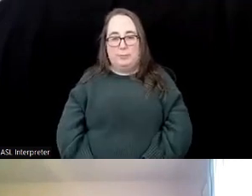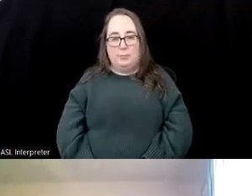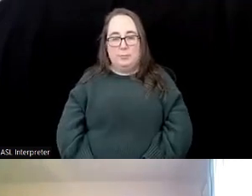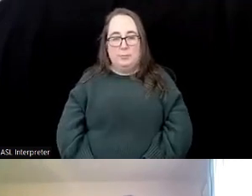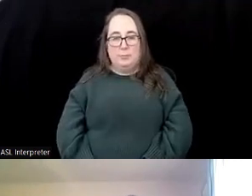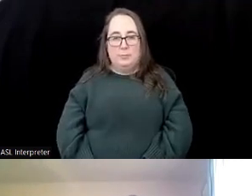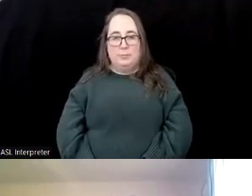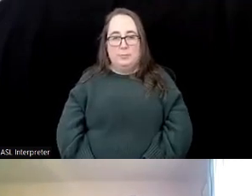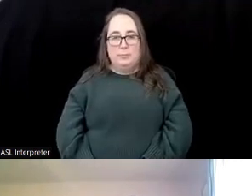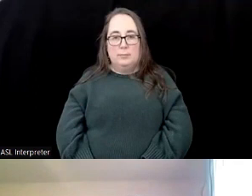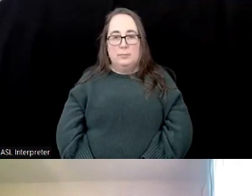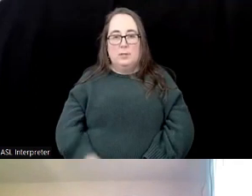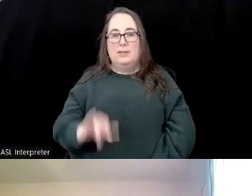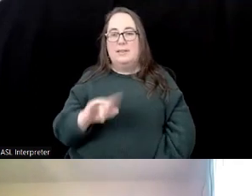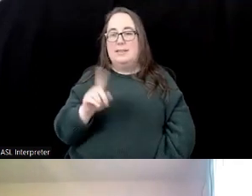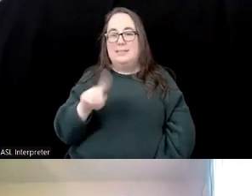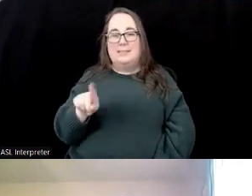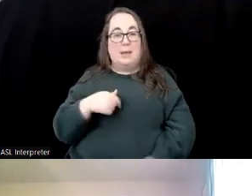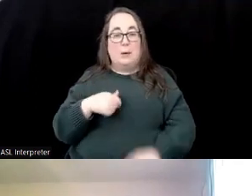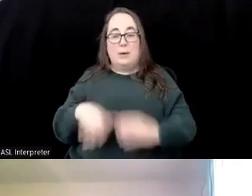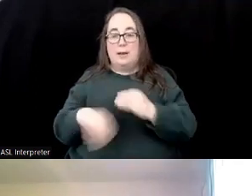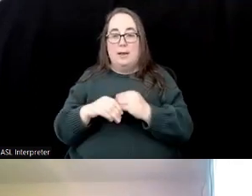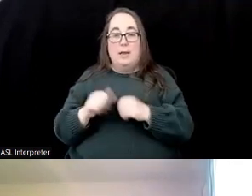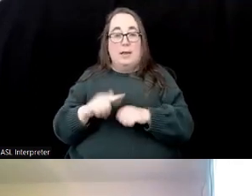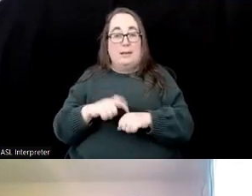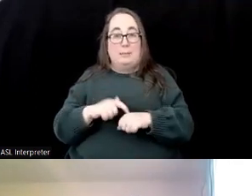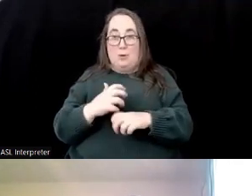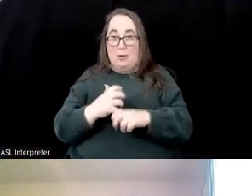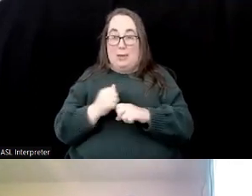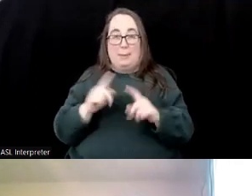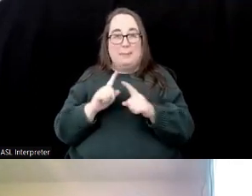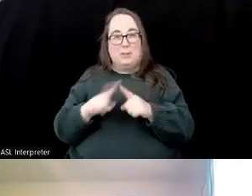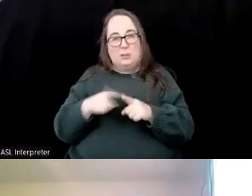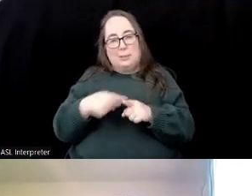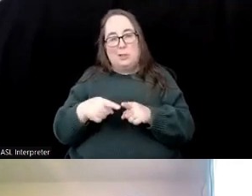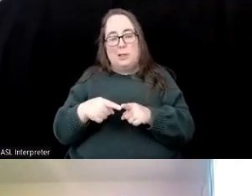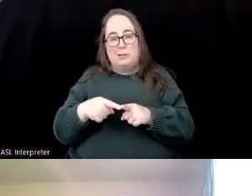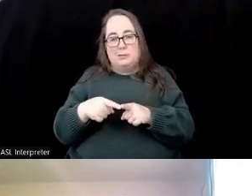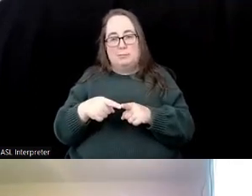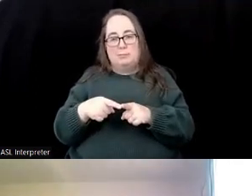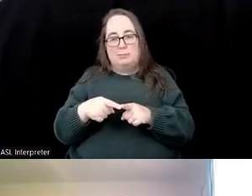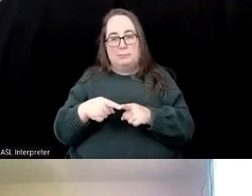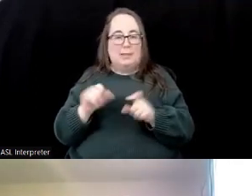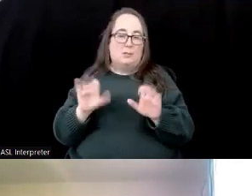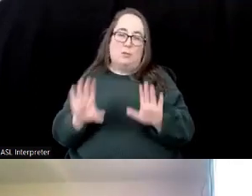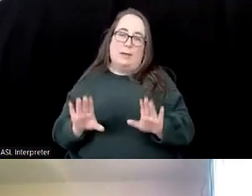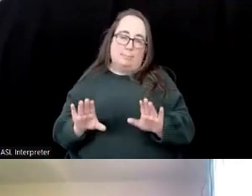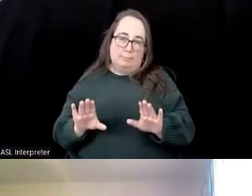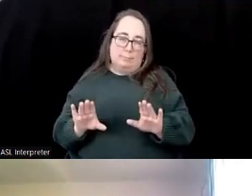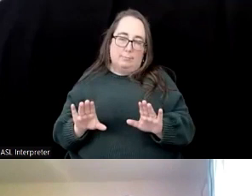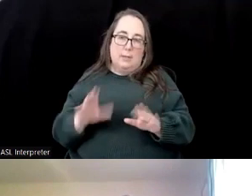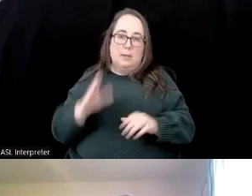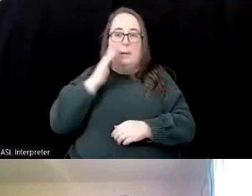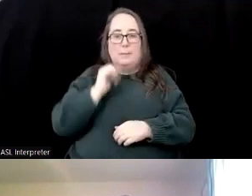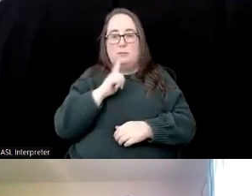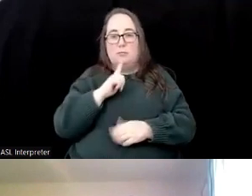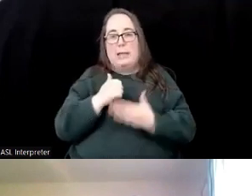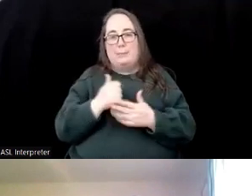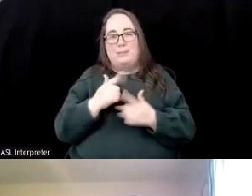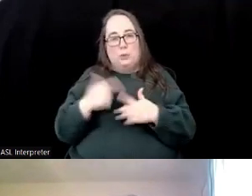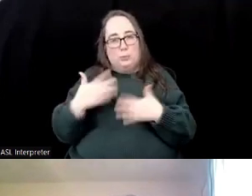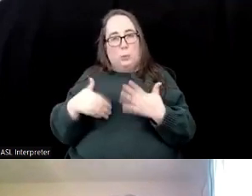The only thing I'd add is, as whenever you can get people to specialize, it's a great thing to do because it really helps move